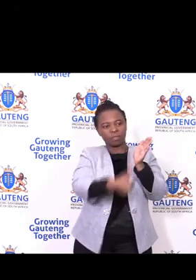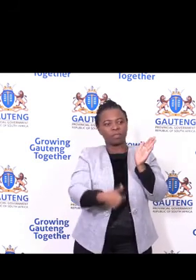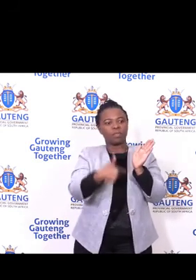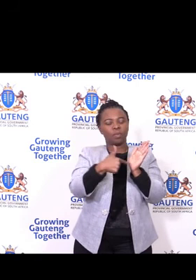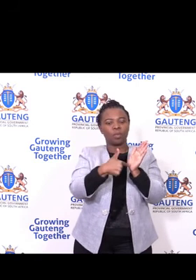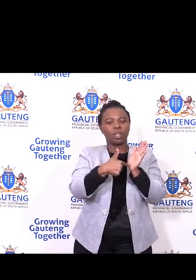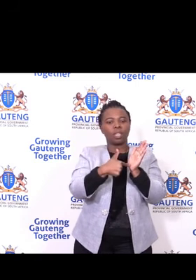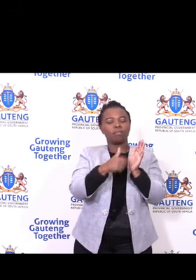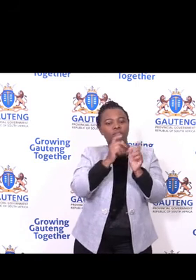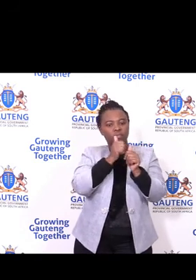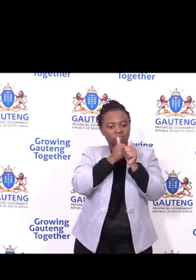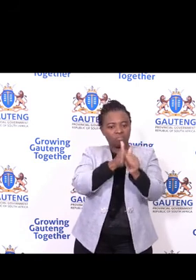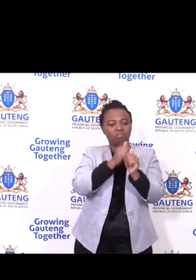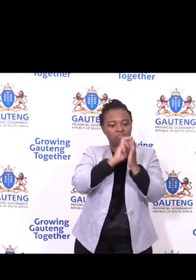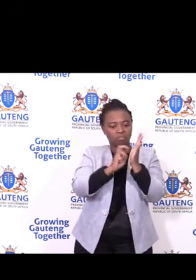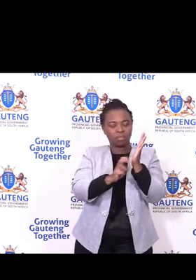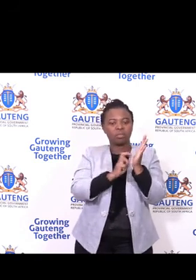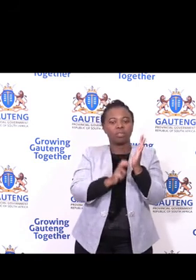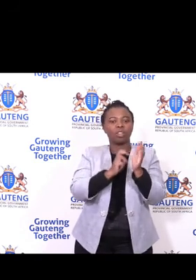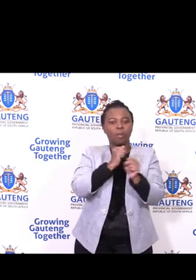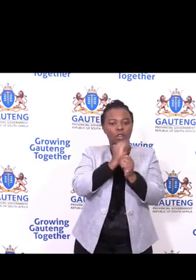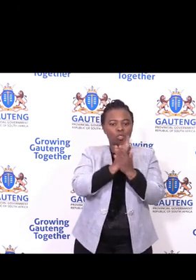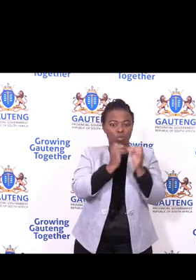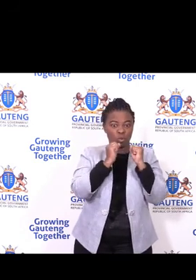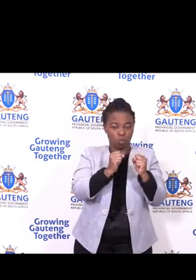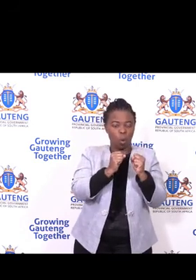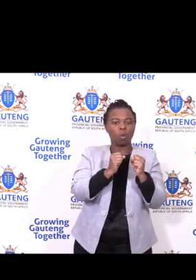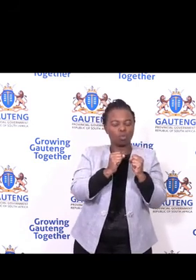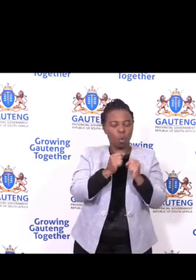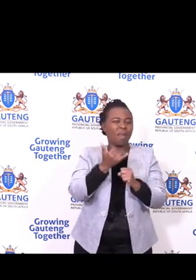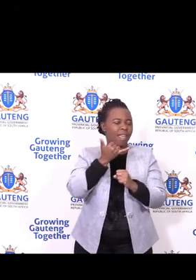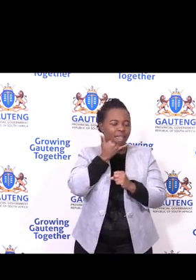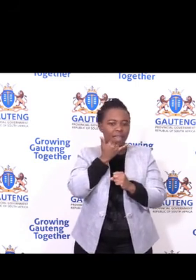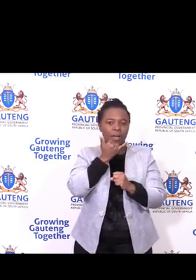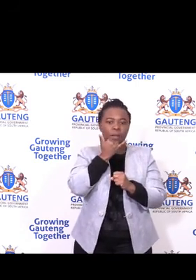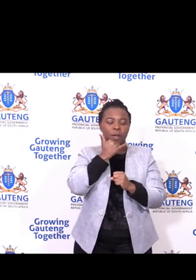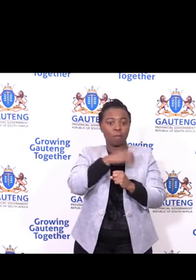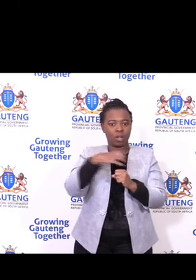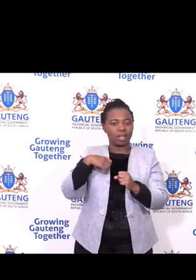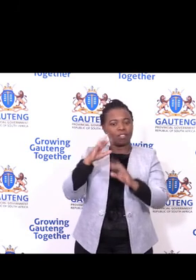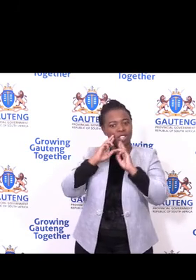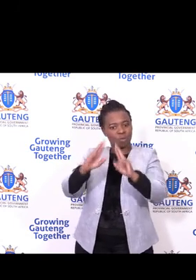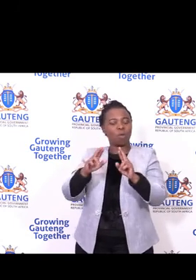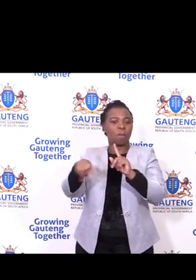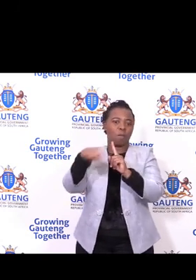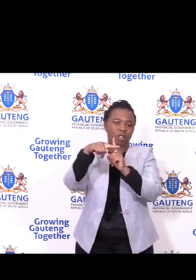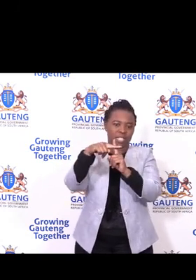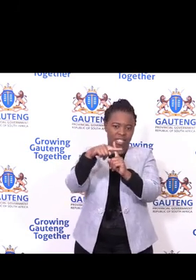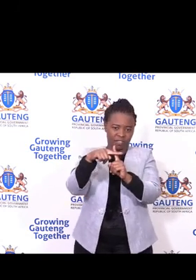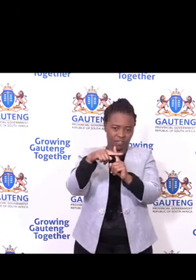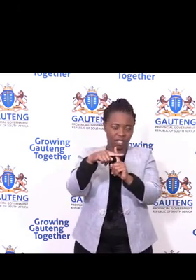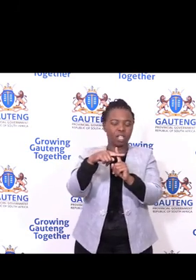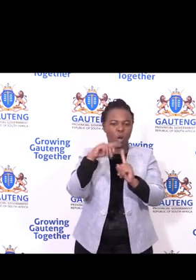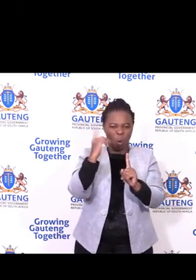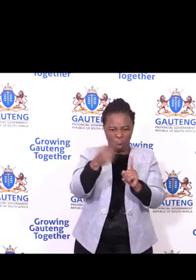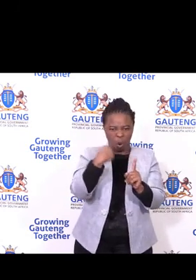the compliance with the lockdown regulation. And we are happy that the President responded positively to most of, if not all of the issues